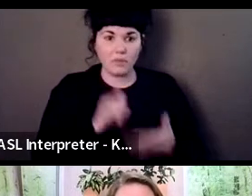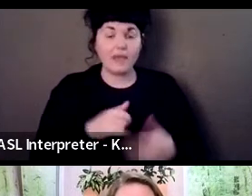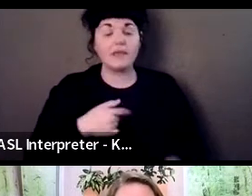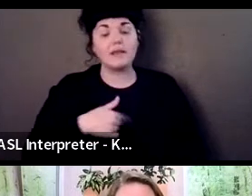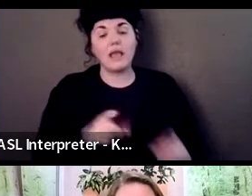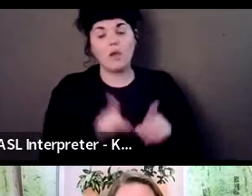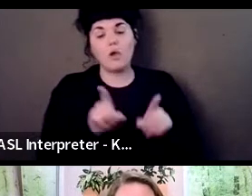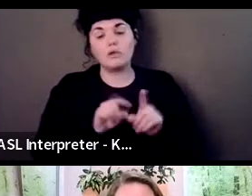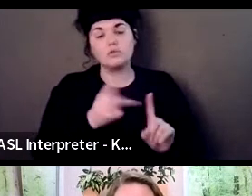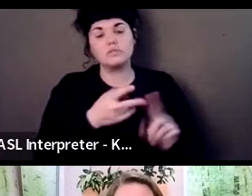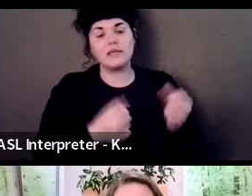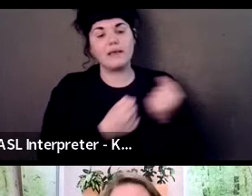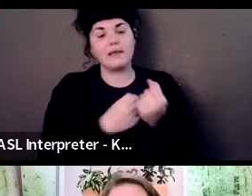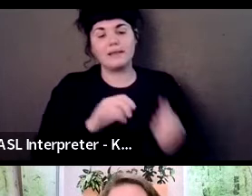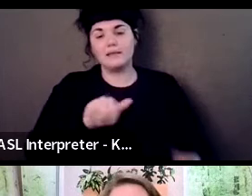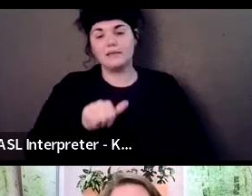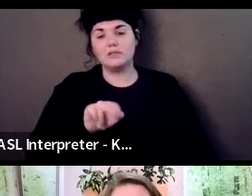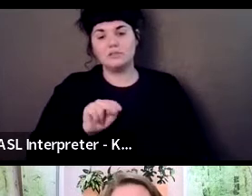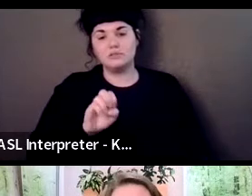she accepts, to do that.